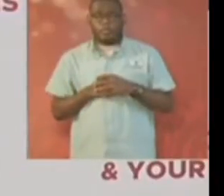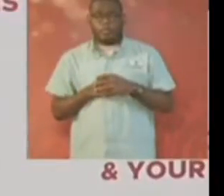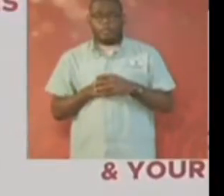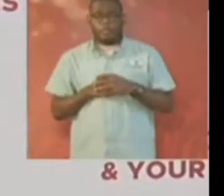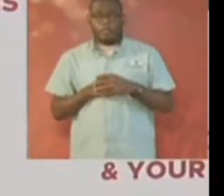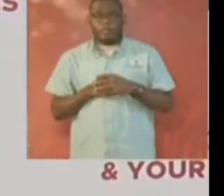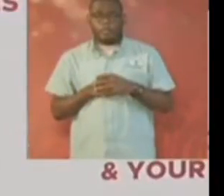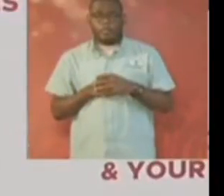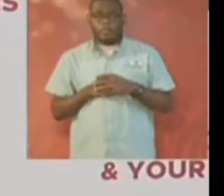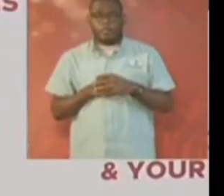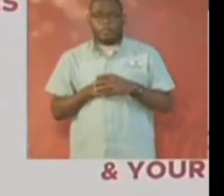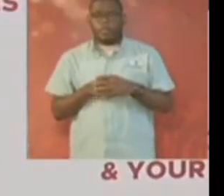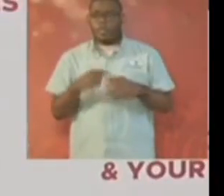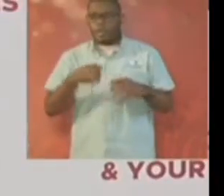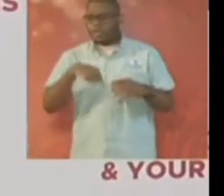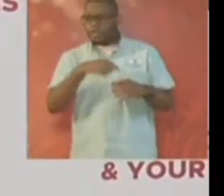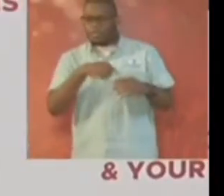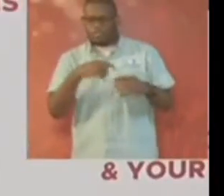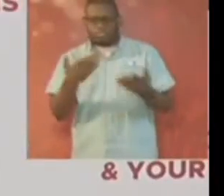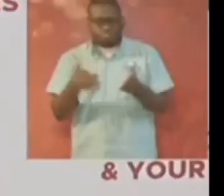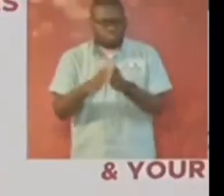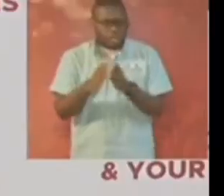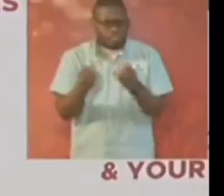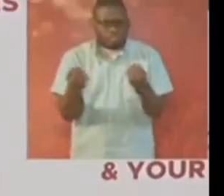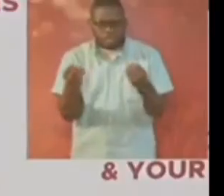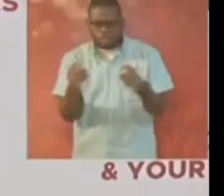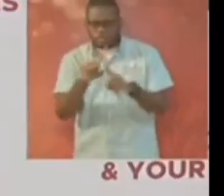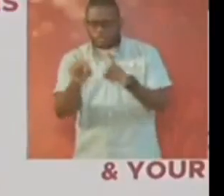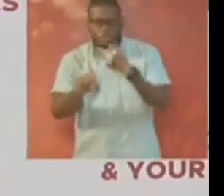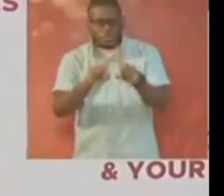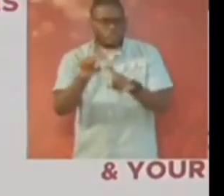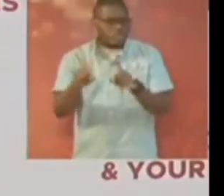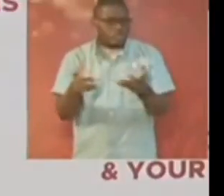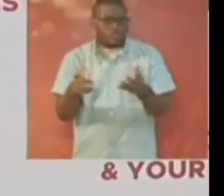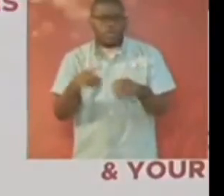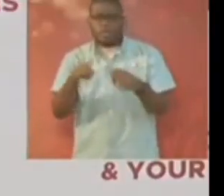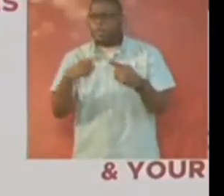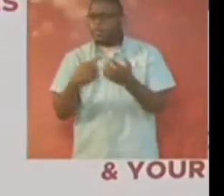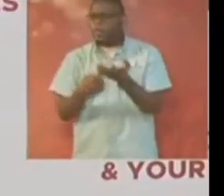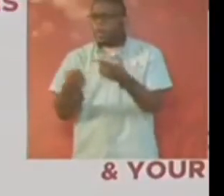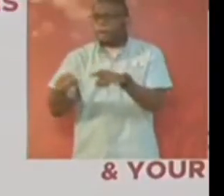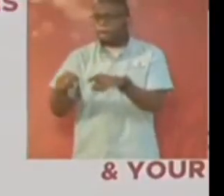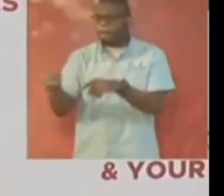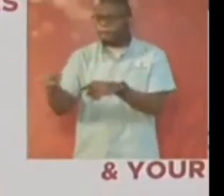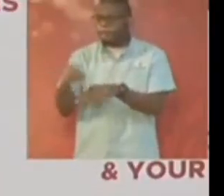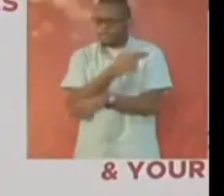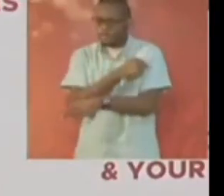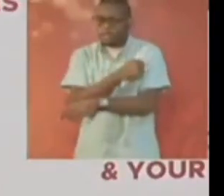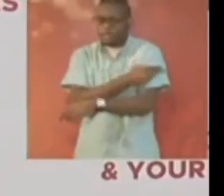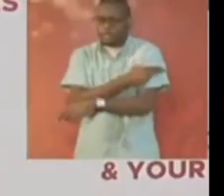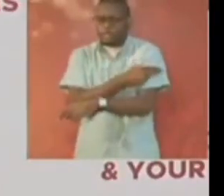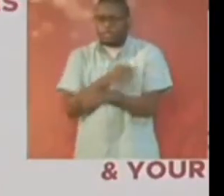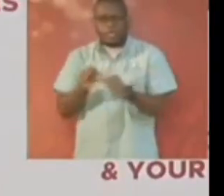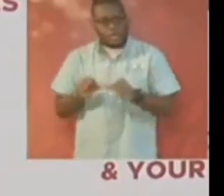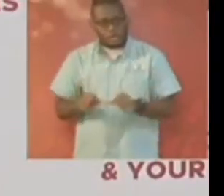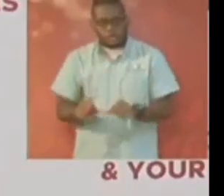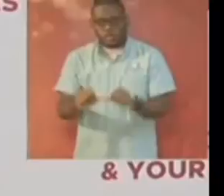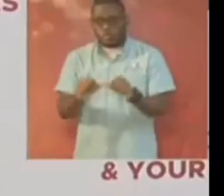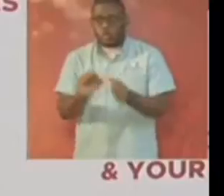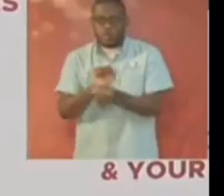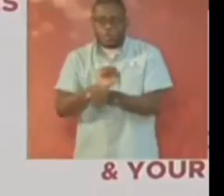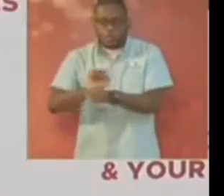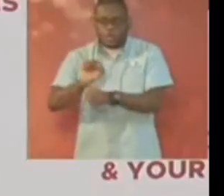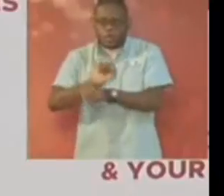have not really been asking many questions on the traditional healthcare system, which continues to operate alongside the parallel healthcare